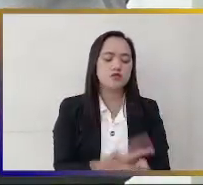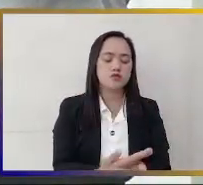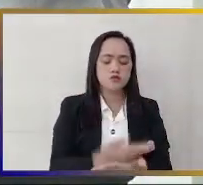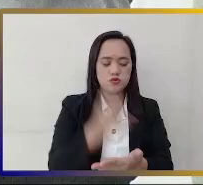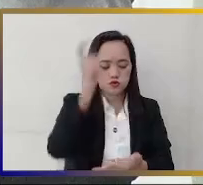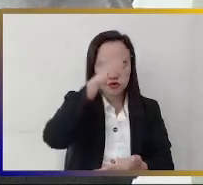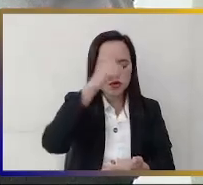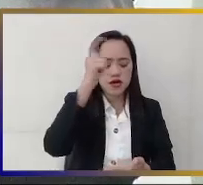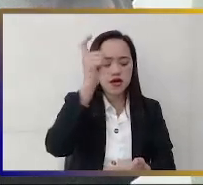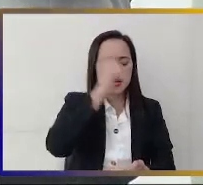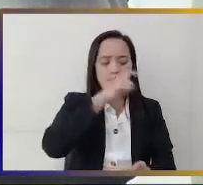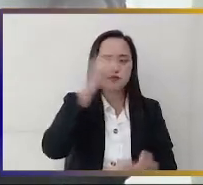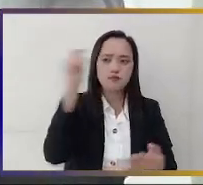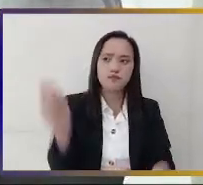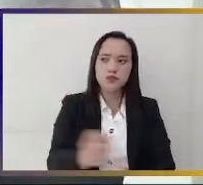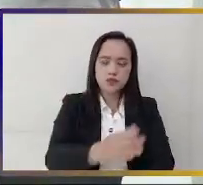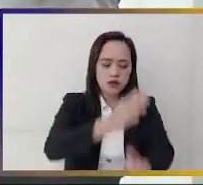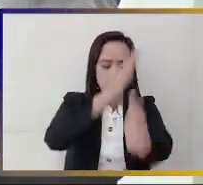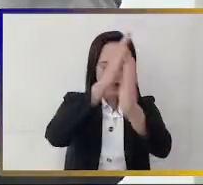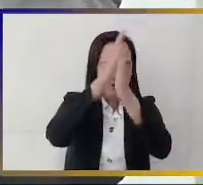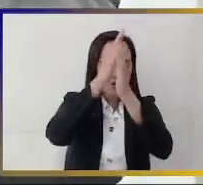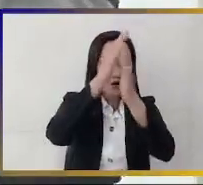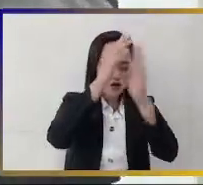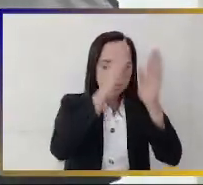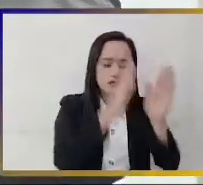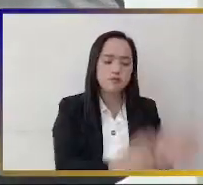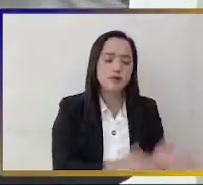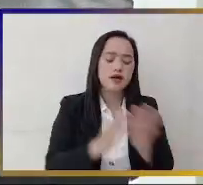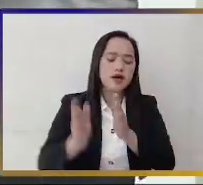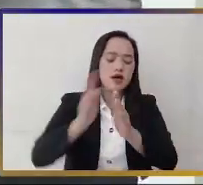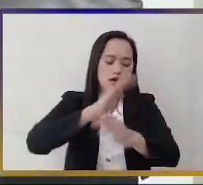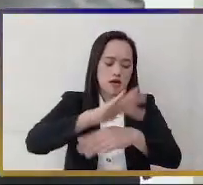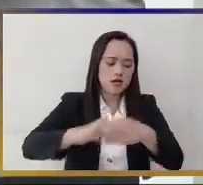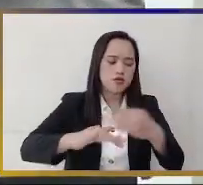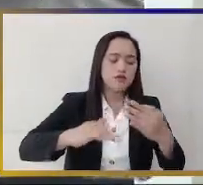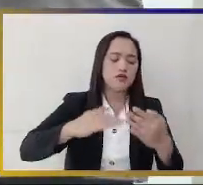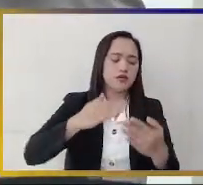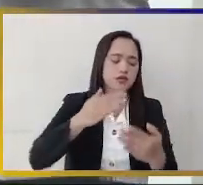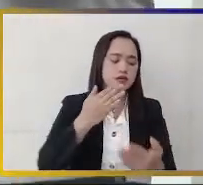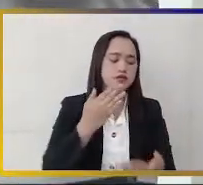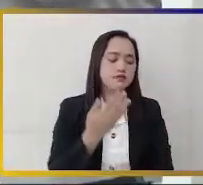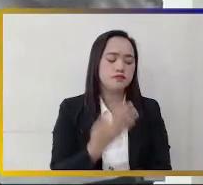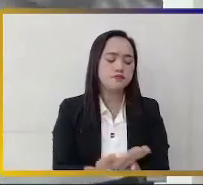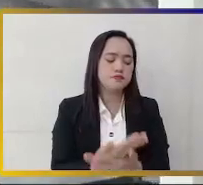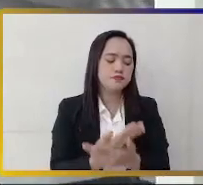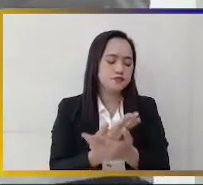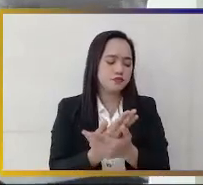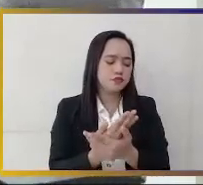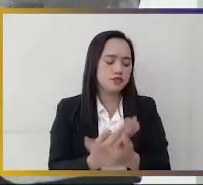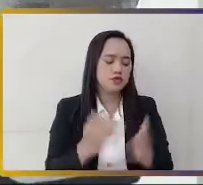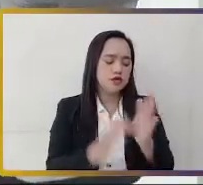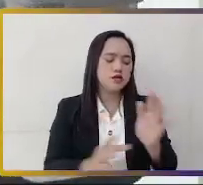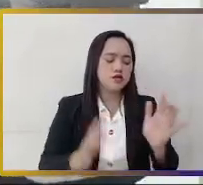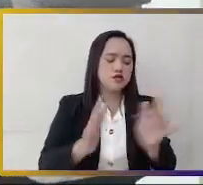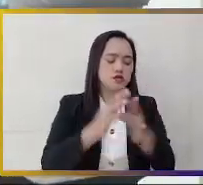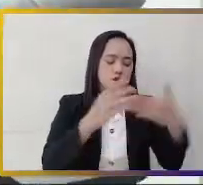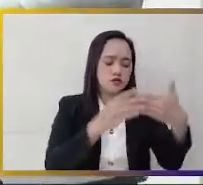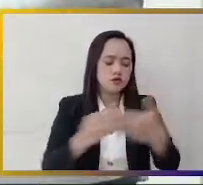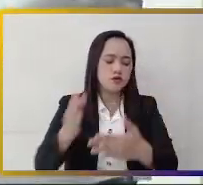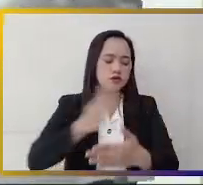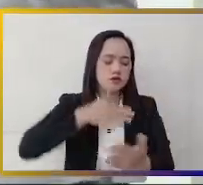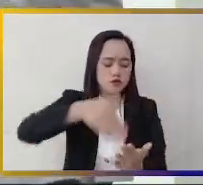he chooses. The Father's plan for me. And he guides